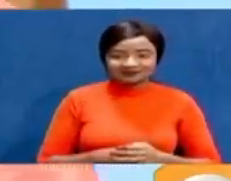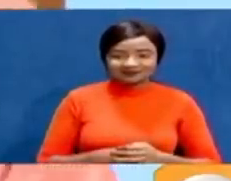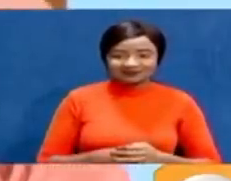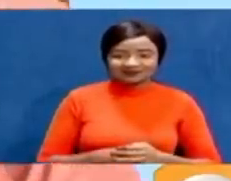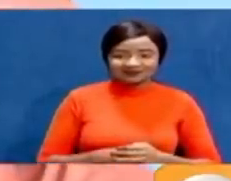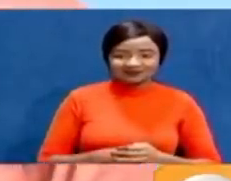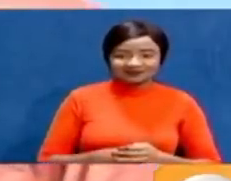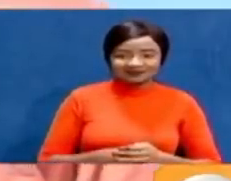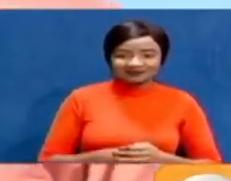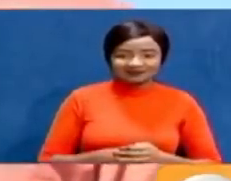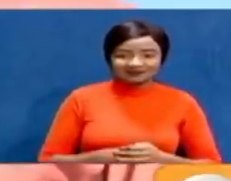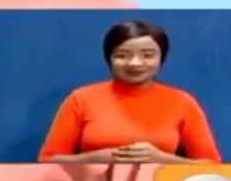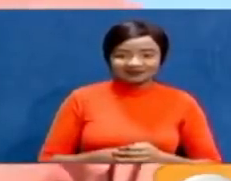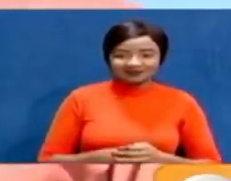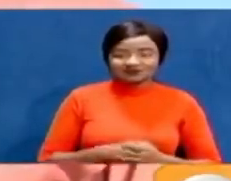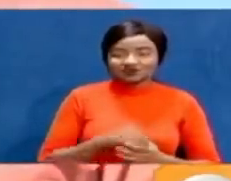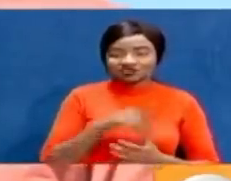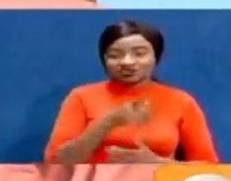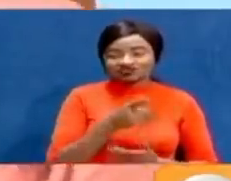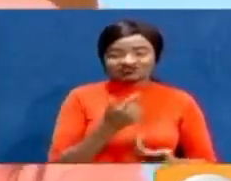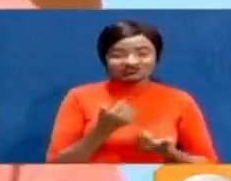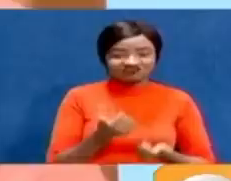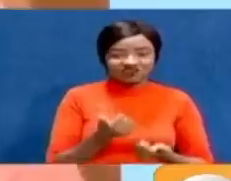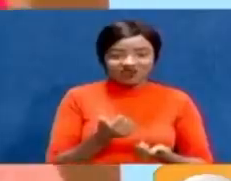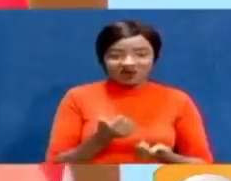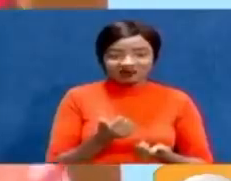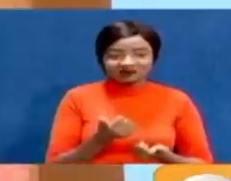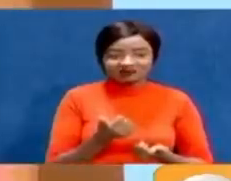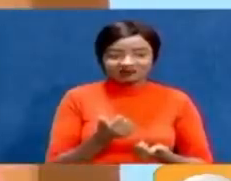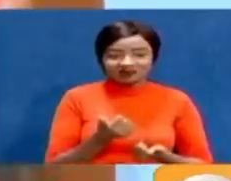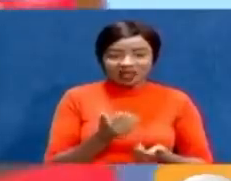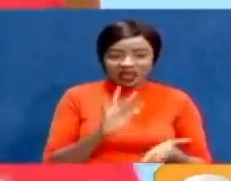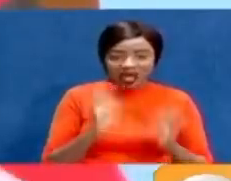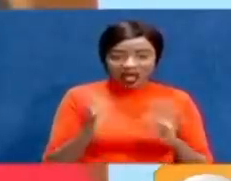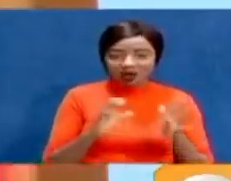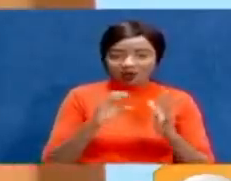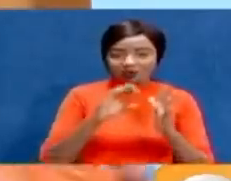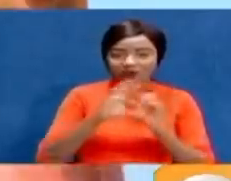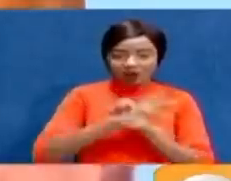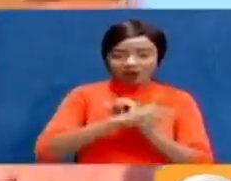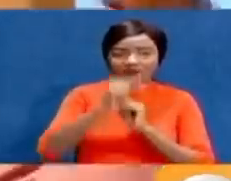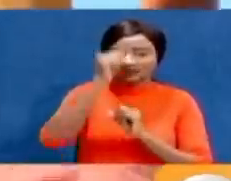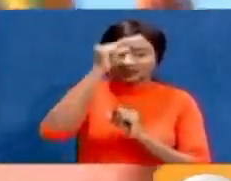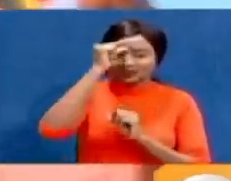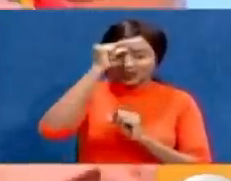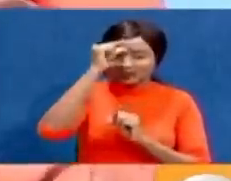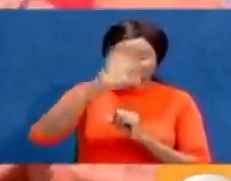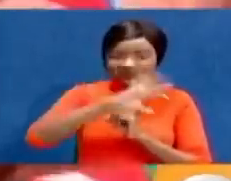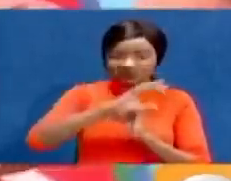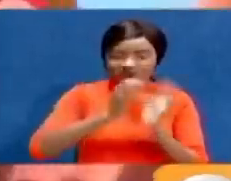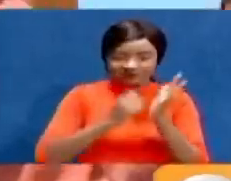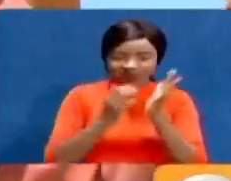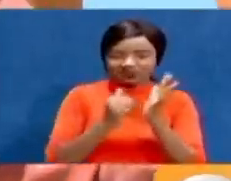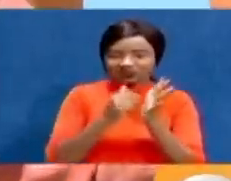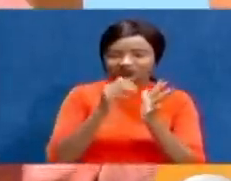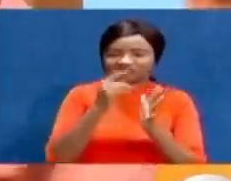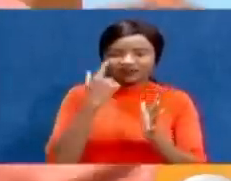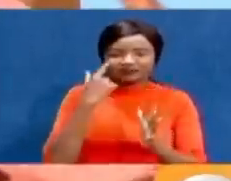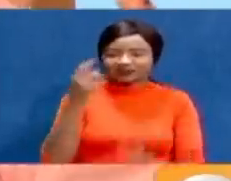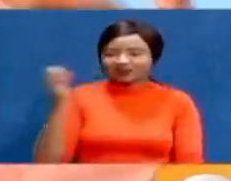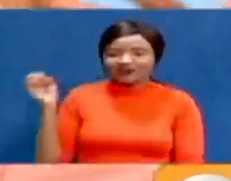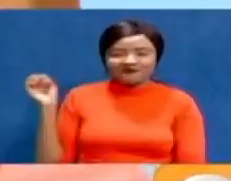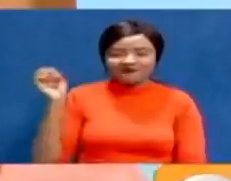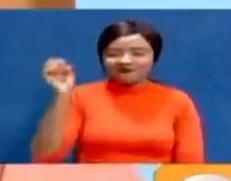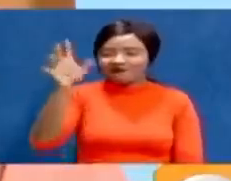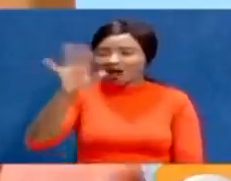hivyo is good and I like the way that the government of Machakos is very futuristic. You see far. The